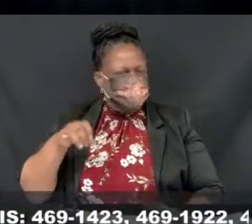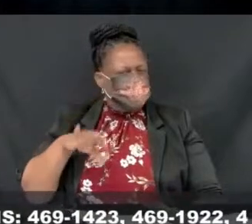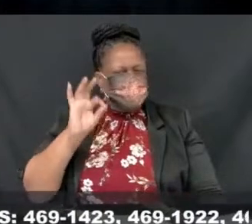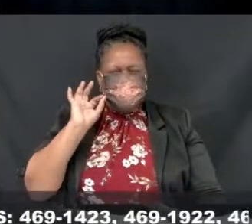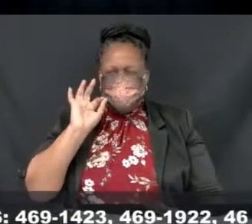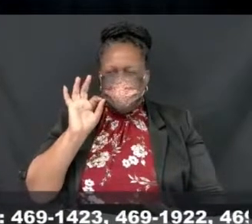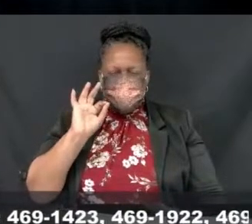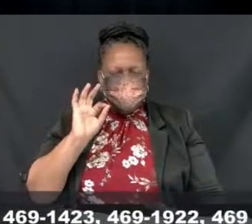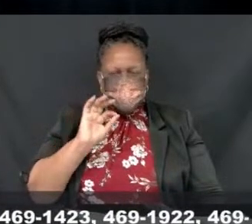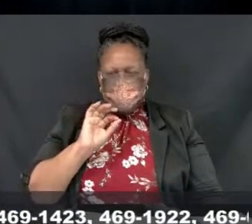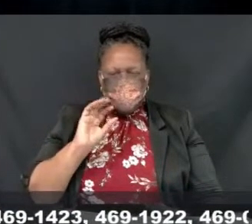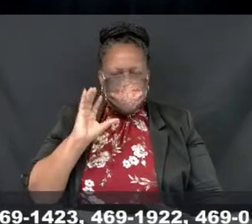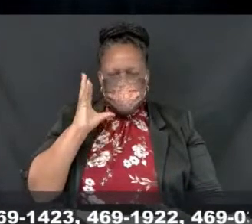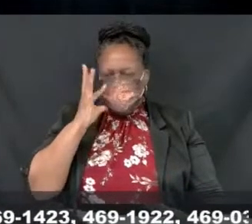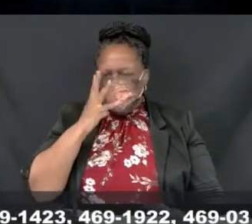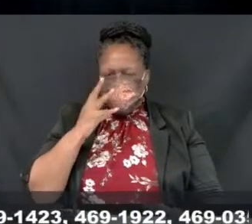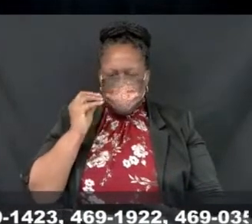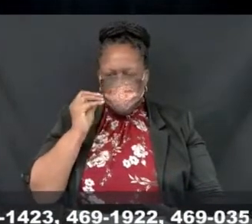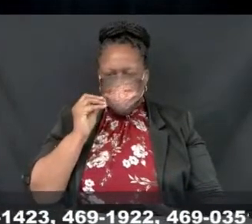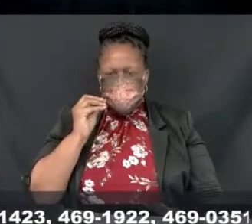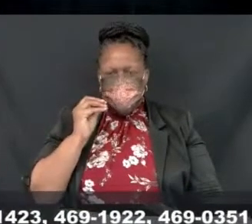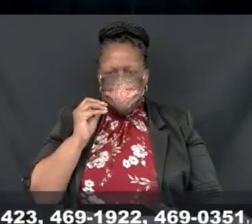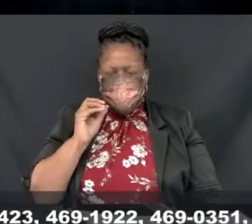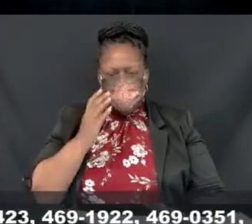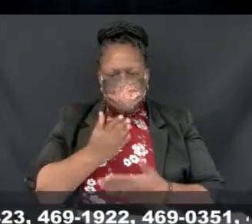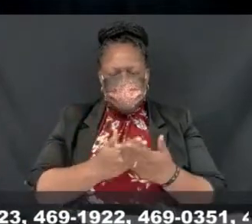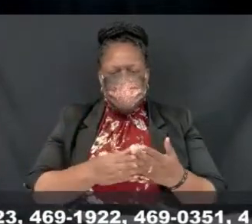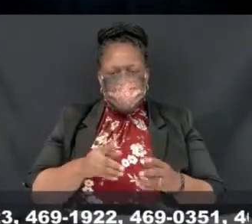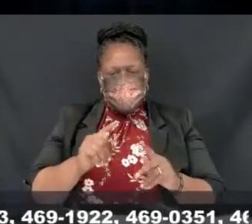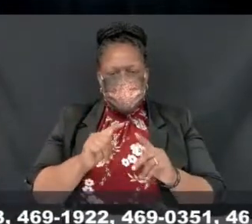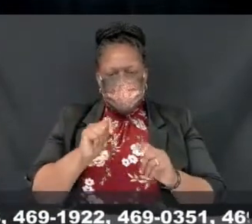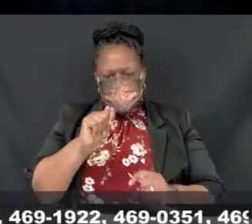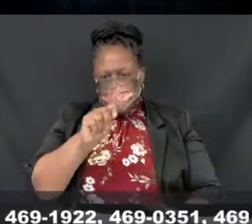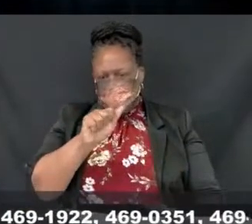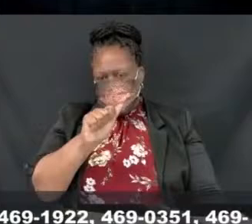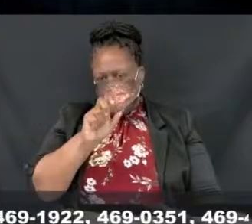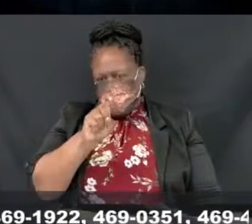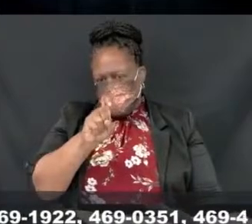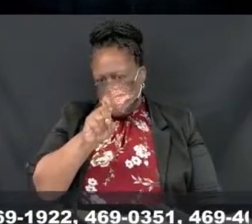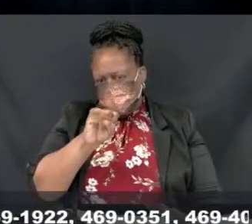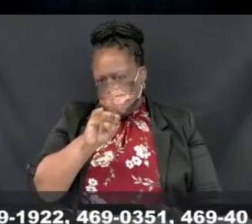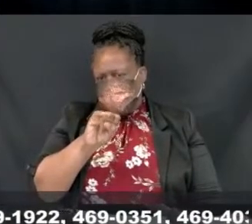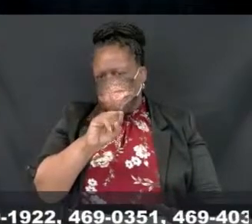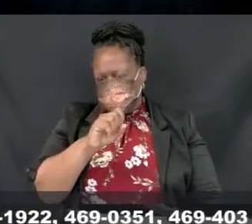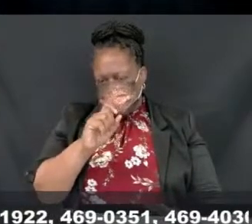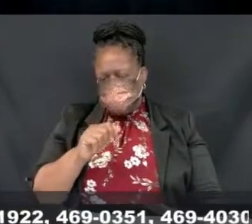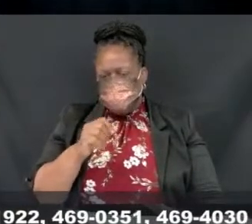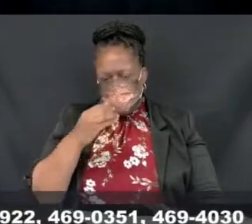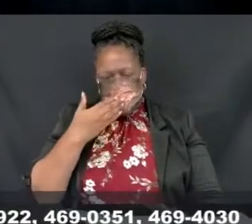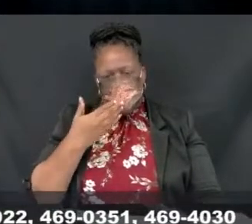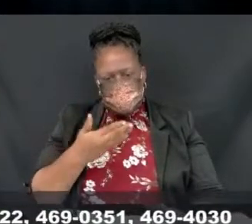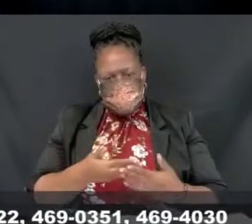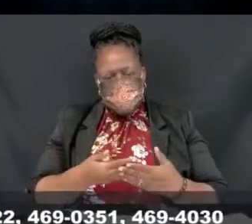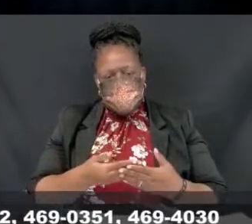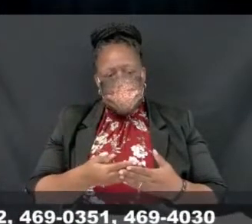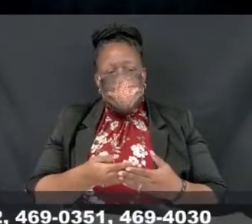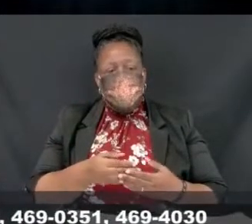nice creative labels and so on. And, we were able to work with them well to maintain the corridor of